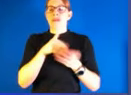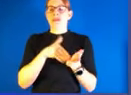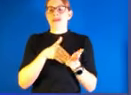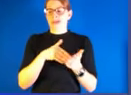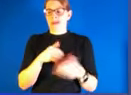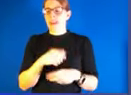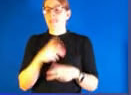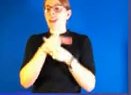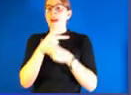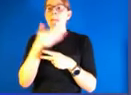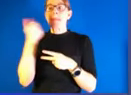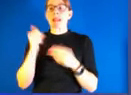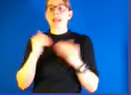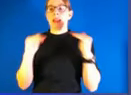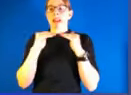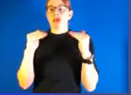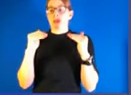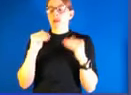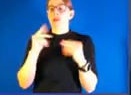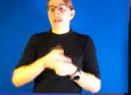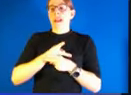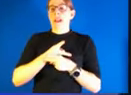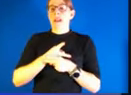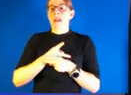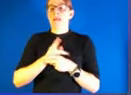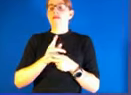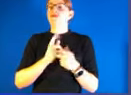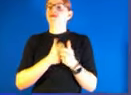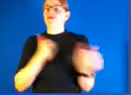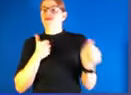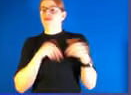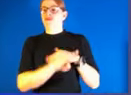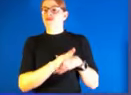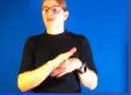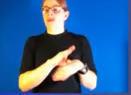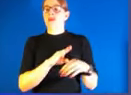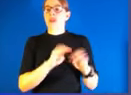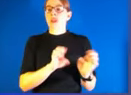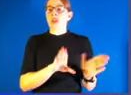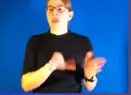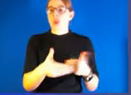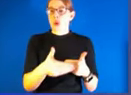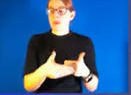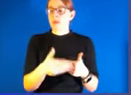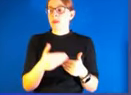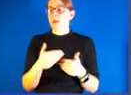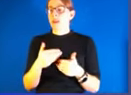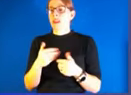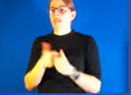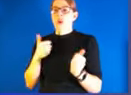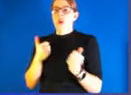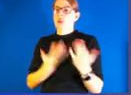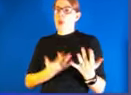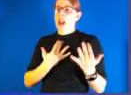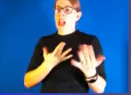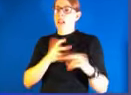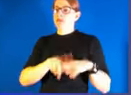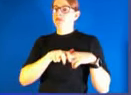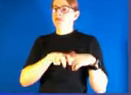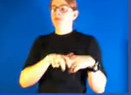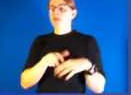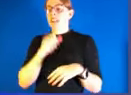of care that could keep you out of the emergency room and avoid that wait, because it's really not a pleasant experience for anyone to